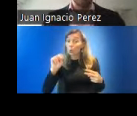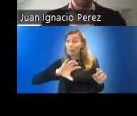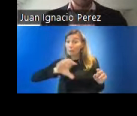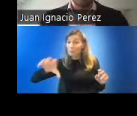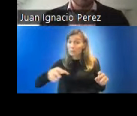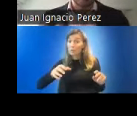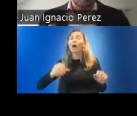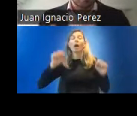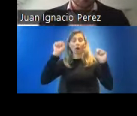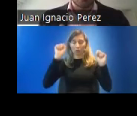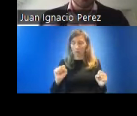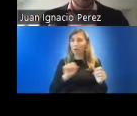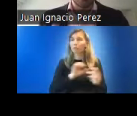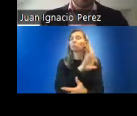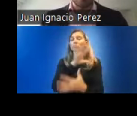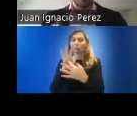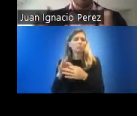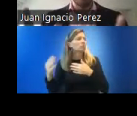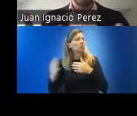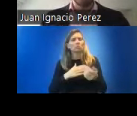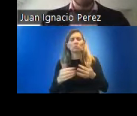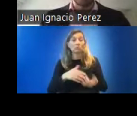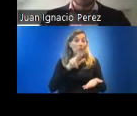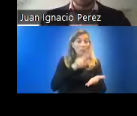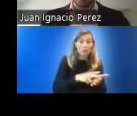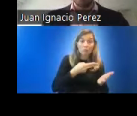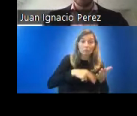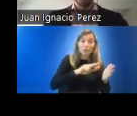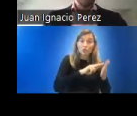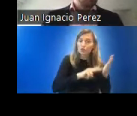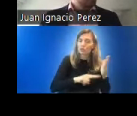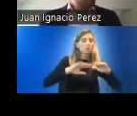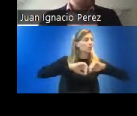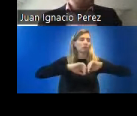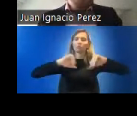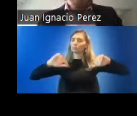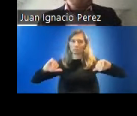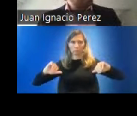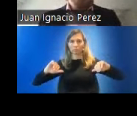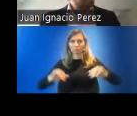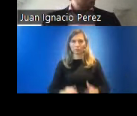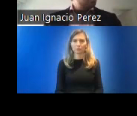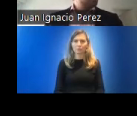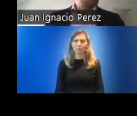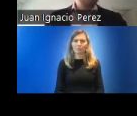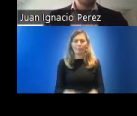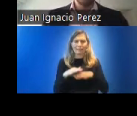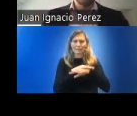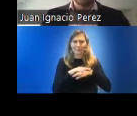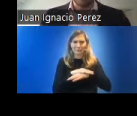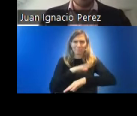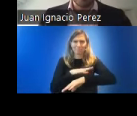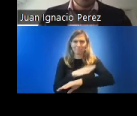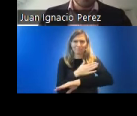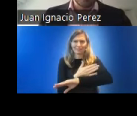matter whether they ratified or not any human rights treaty. So sorry, I might have gone a little bit